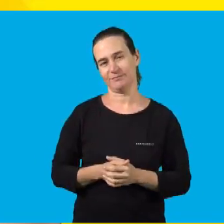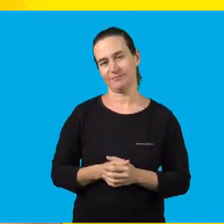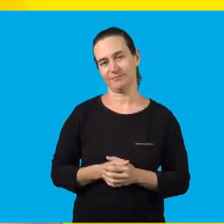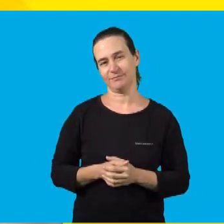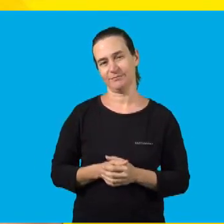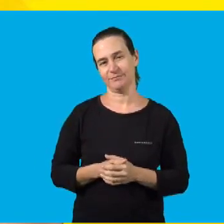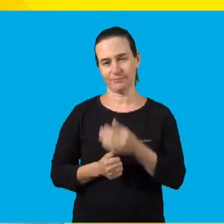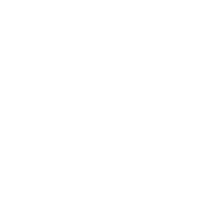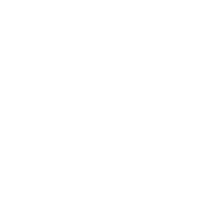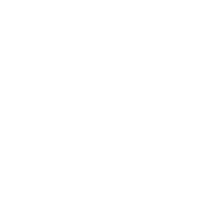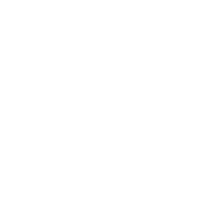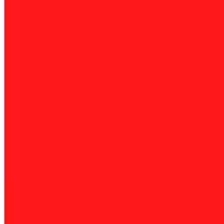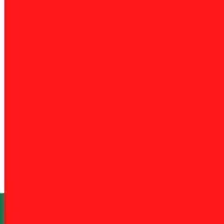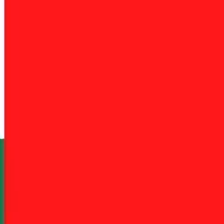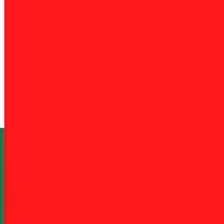commercial break.